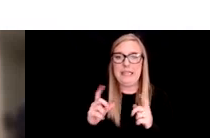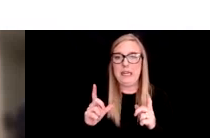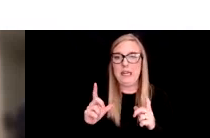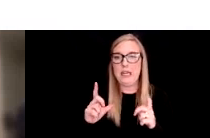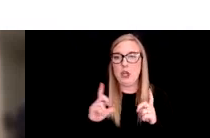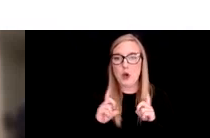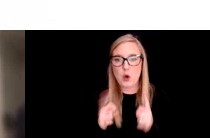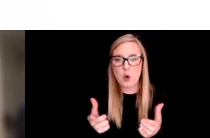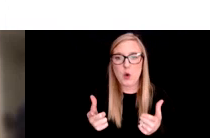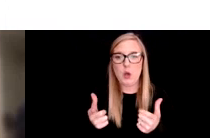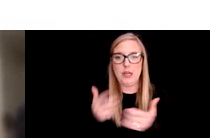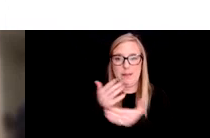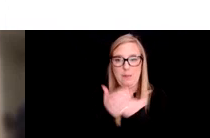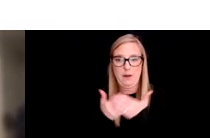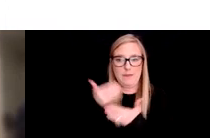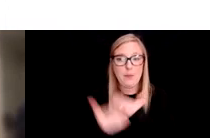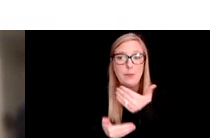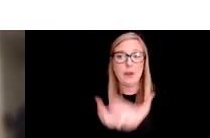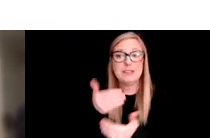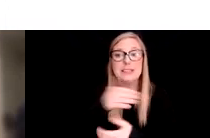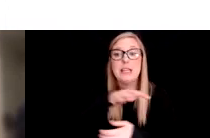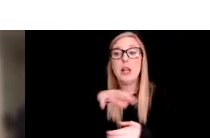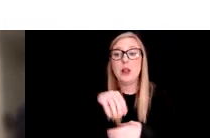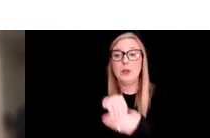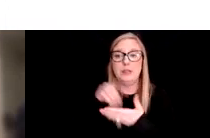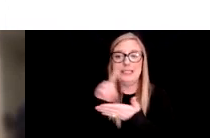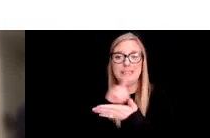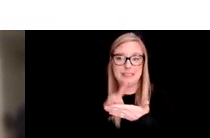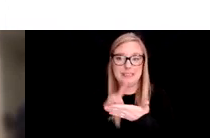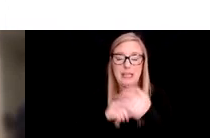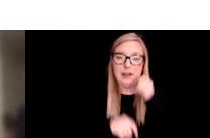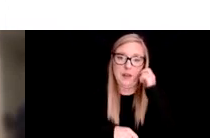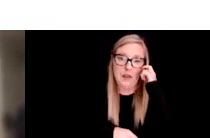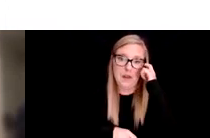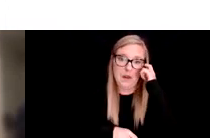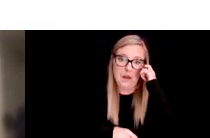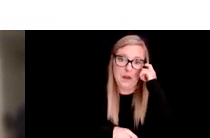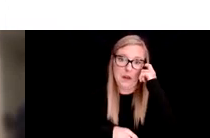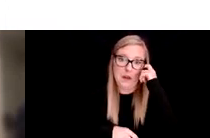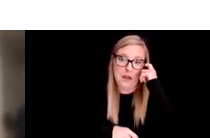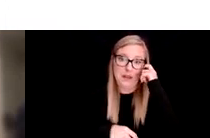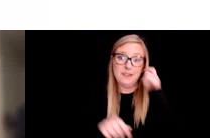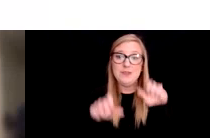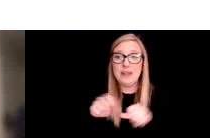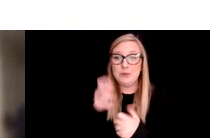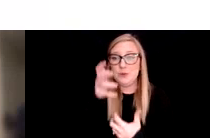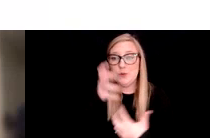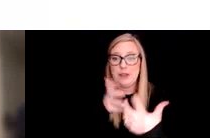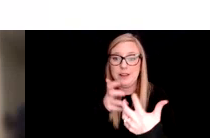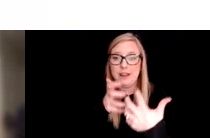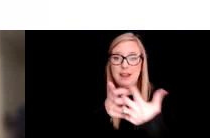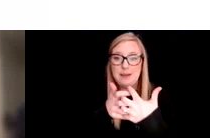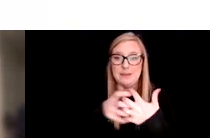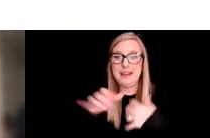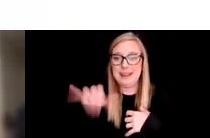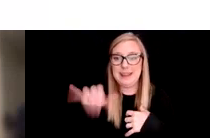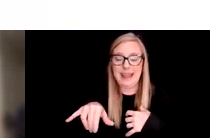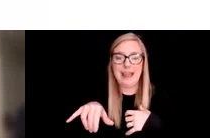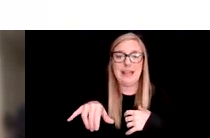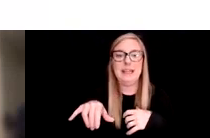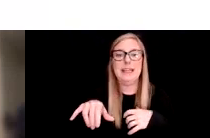of the process, including design. And in order to accommodate that in a scalable, reliable